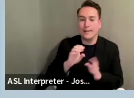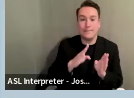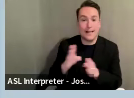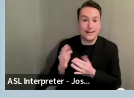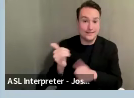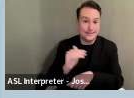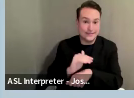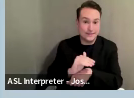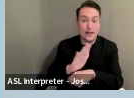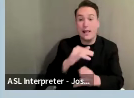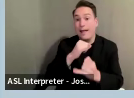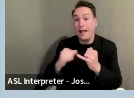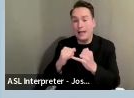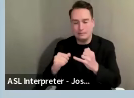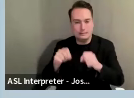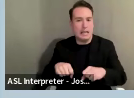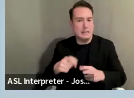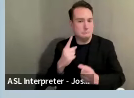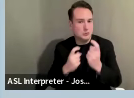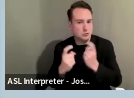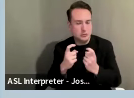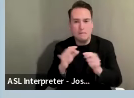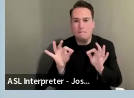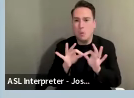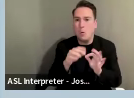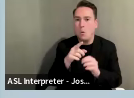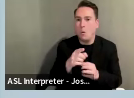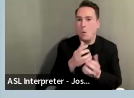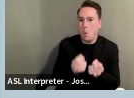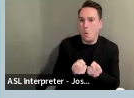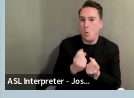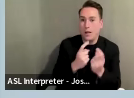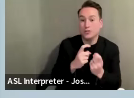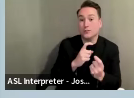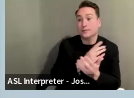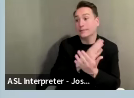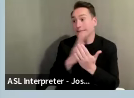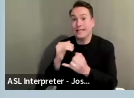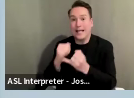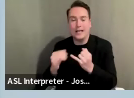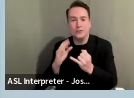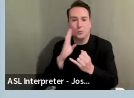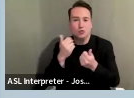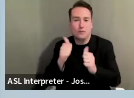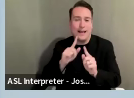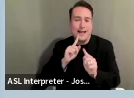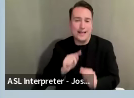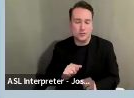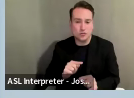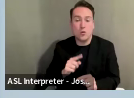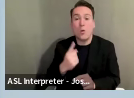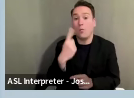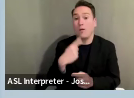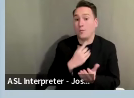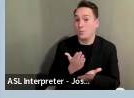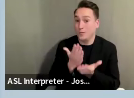will have questions at the very end. So if you will please hold your questions until the end, I will try to get to all of your questions. The one thing I would